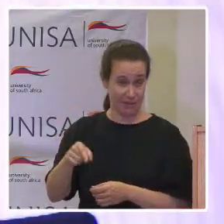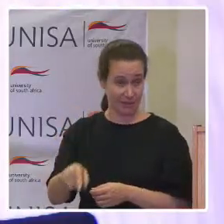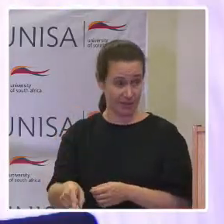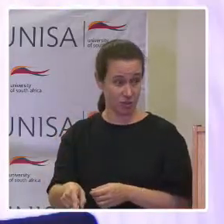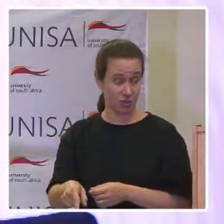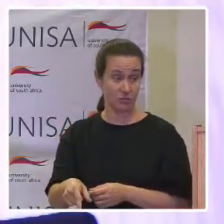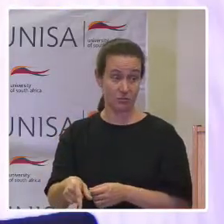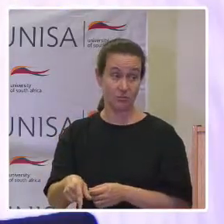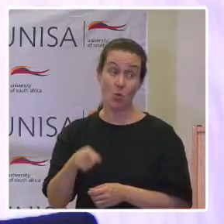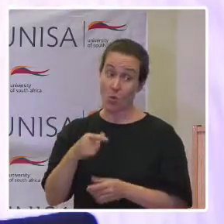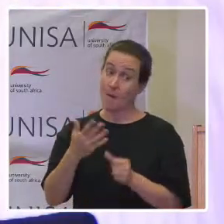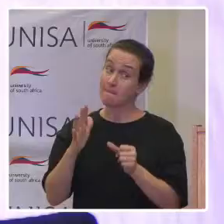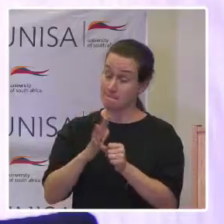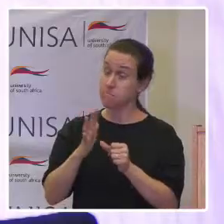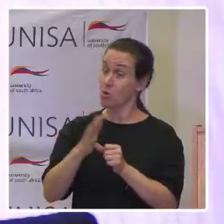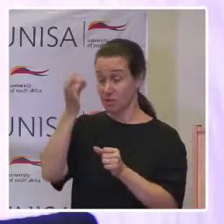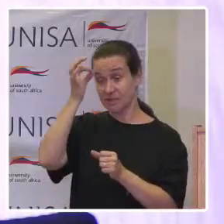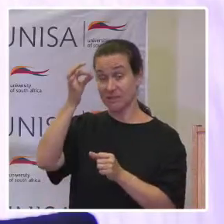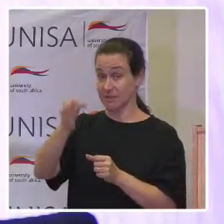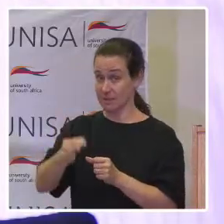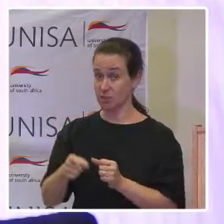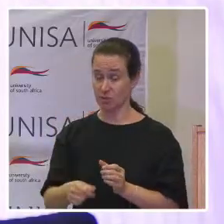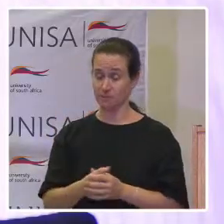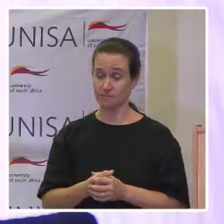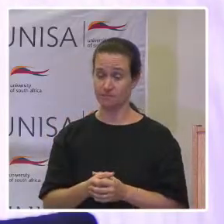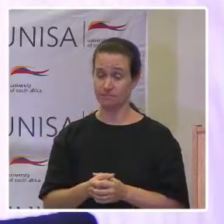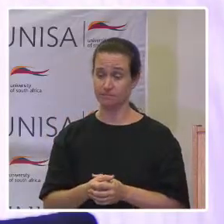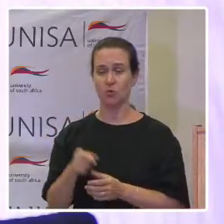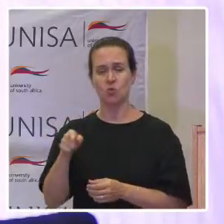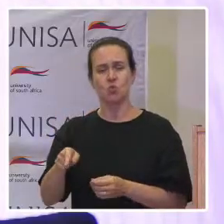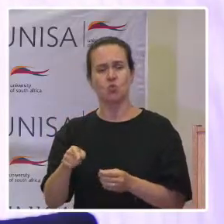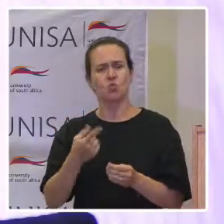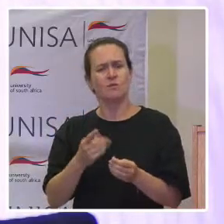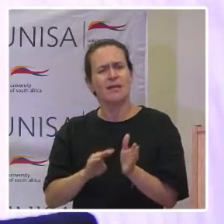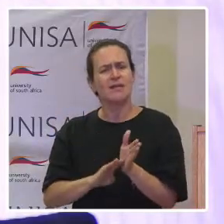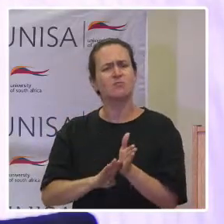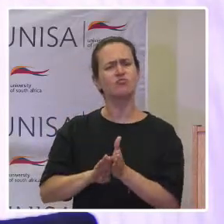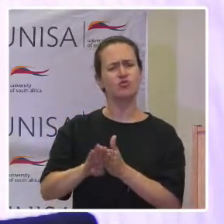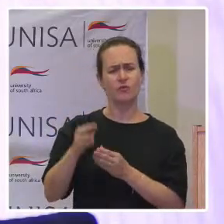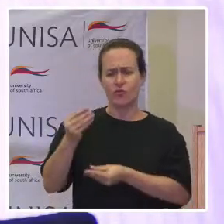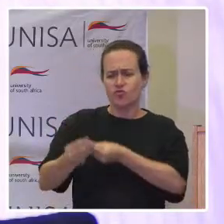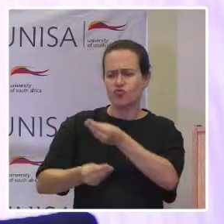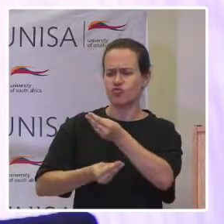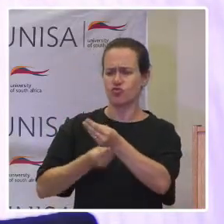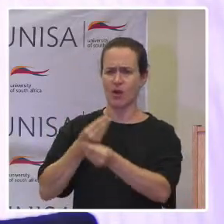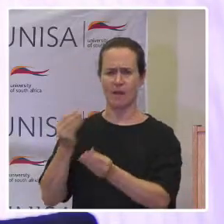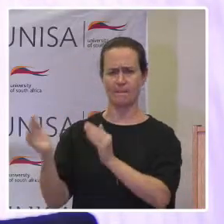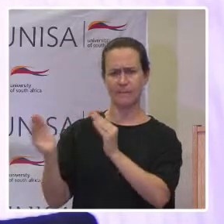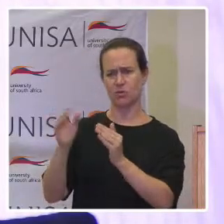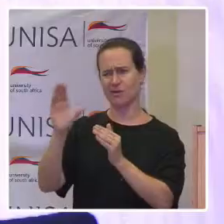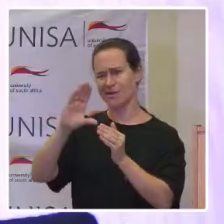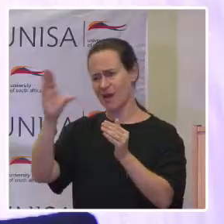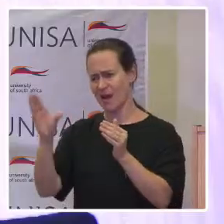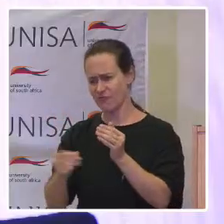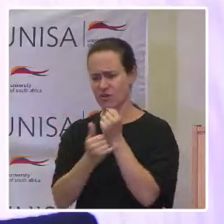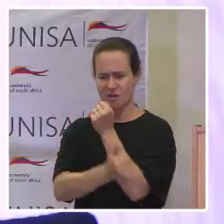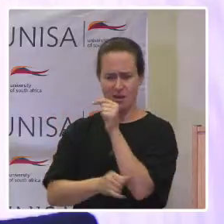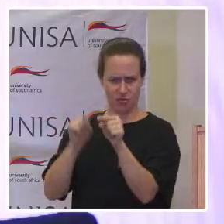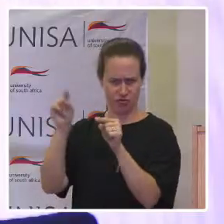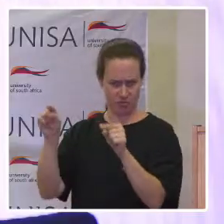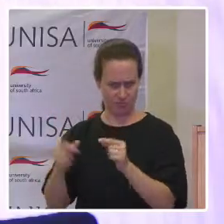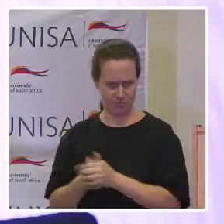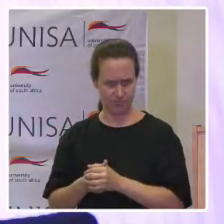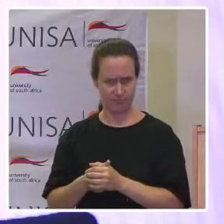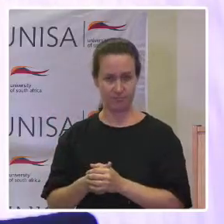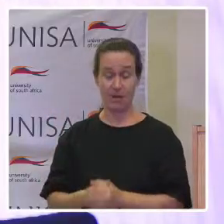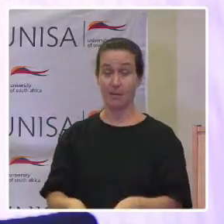landmark, decision in terms of improving the trading between African countries.